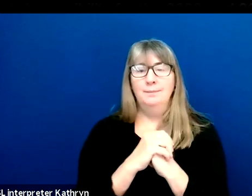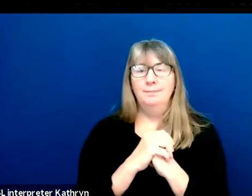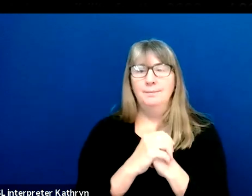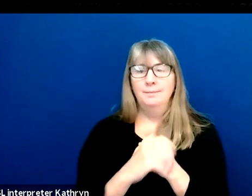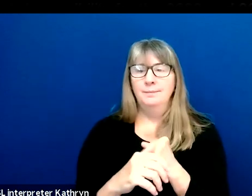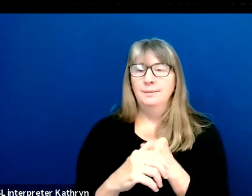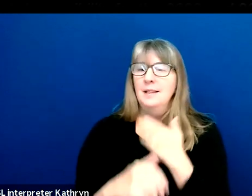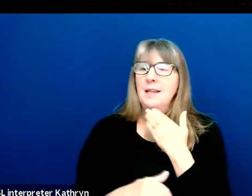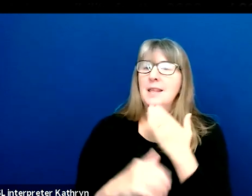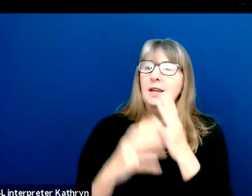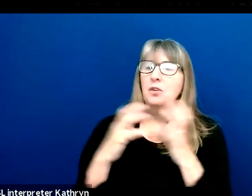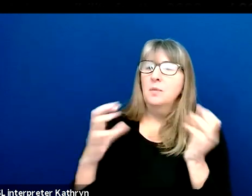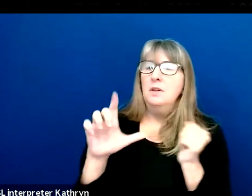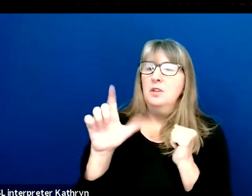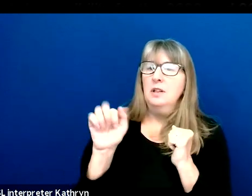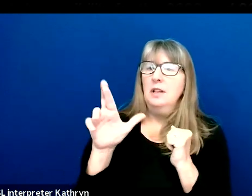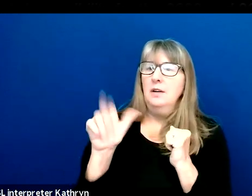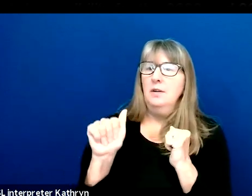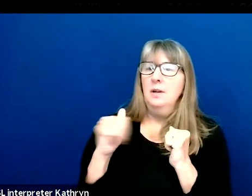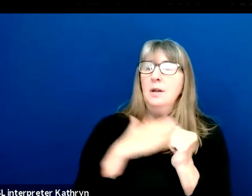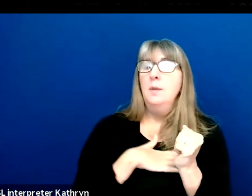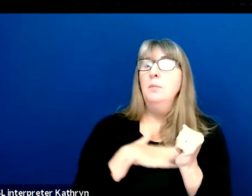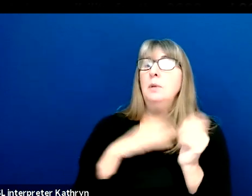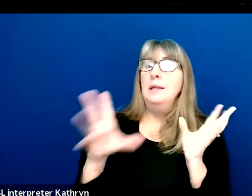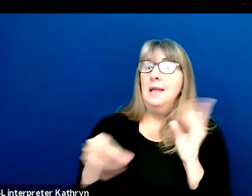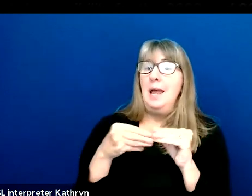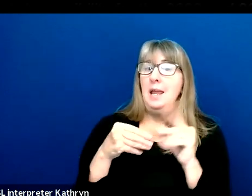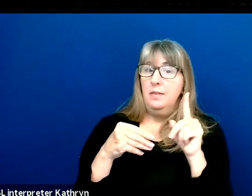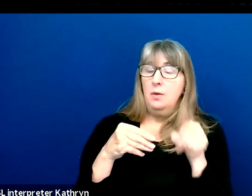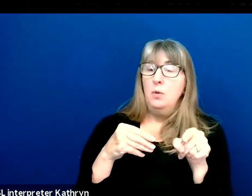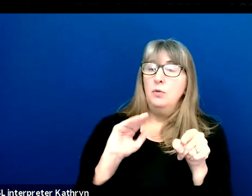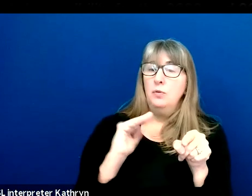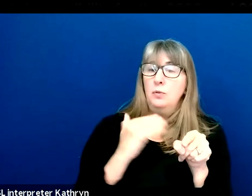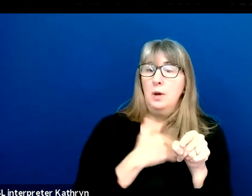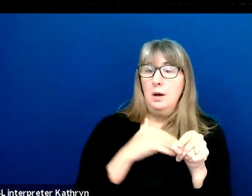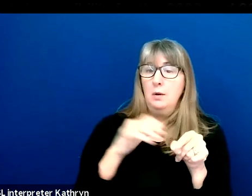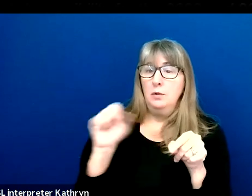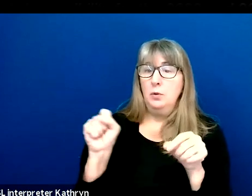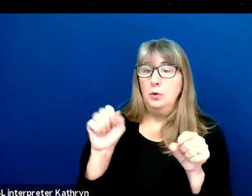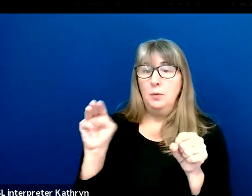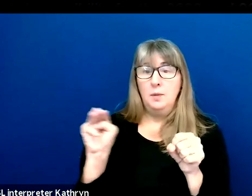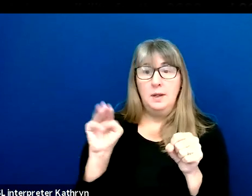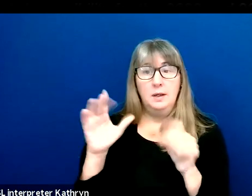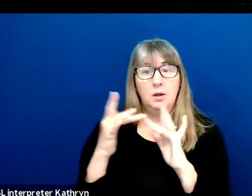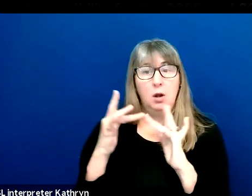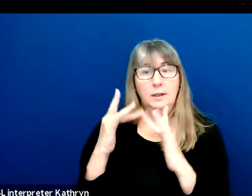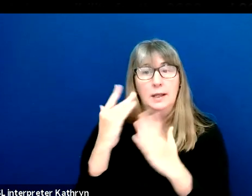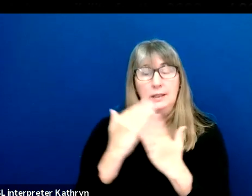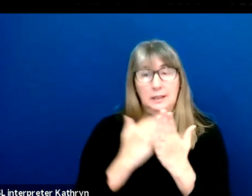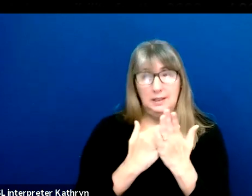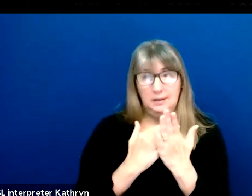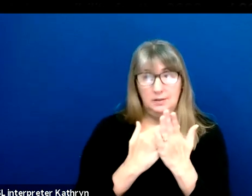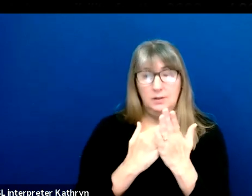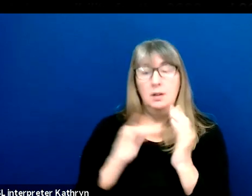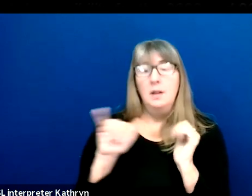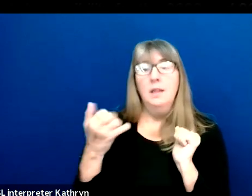Thank you so much, Clara. And please feel free to add those to our social media contact list that John